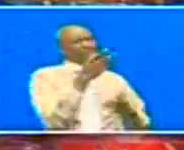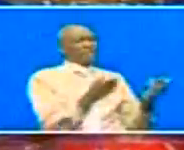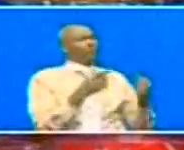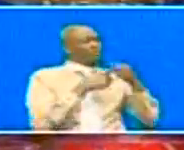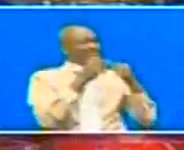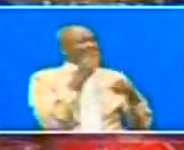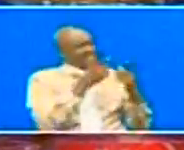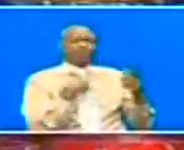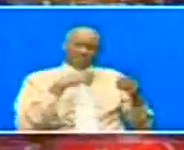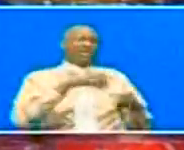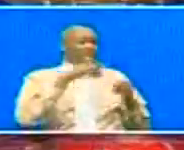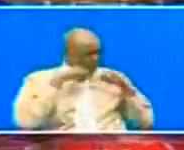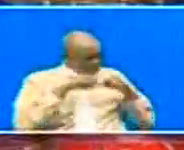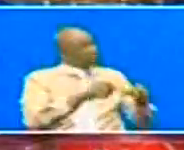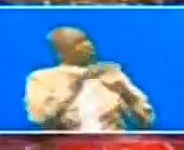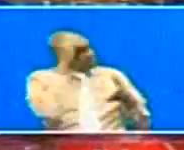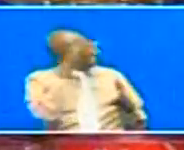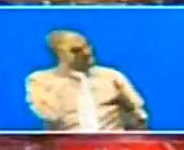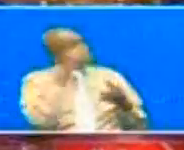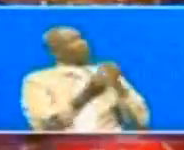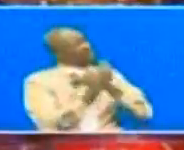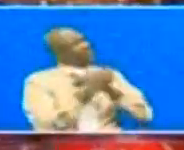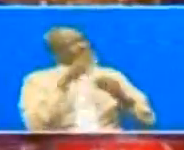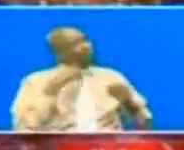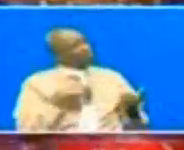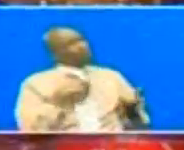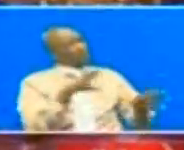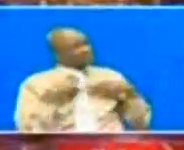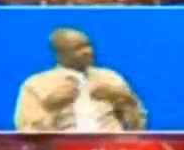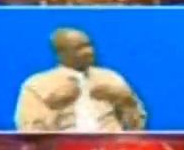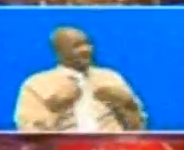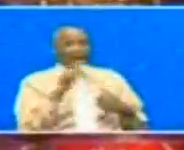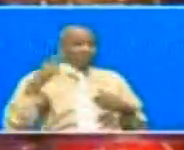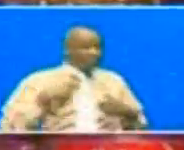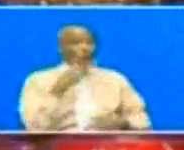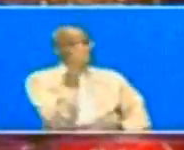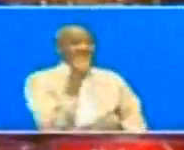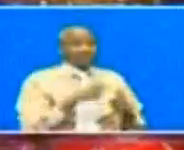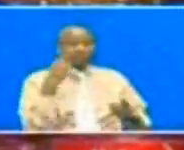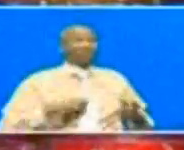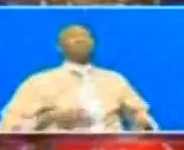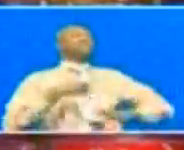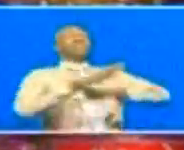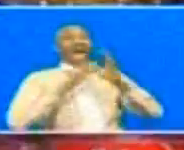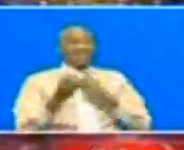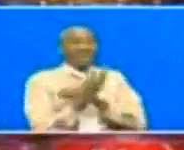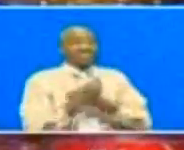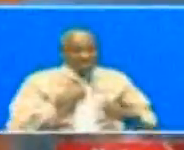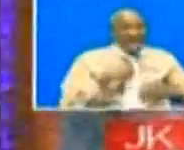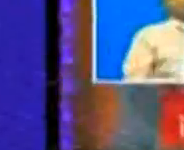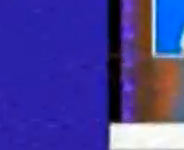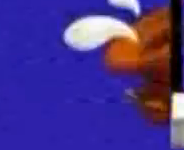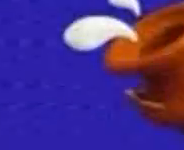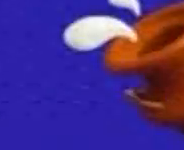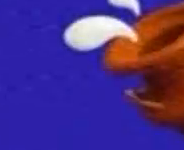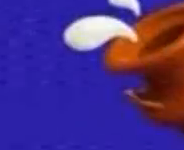you're still learning. Yes. You're still taking advice. Yes. Unlike people who are in their 20s, wamefikiri wamefika. Wamefika kabla ya